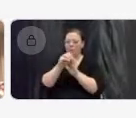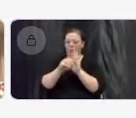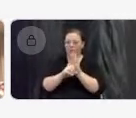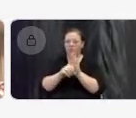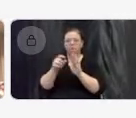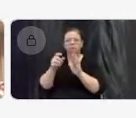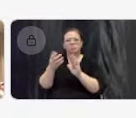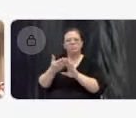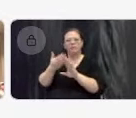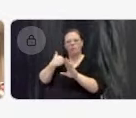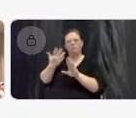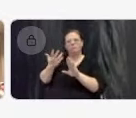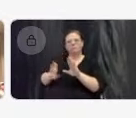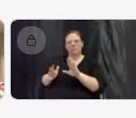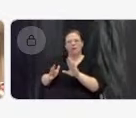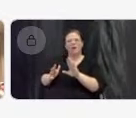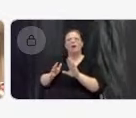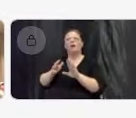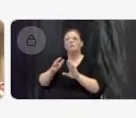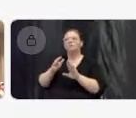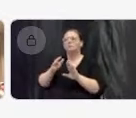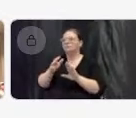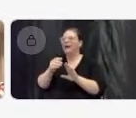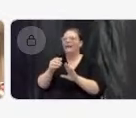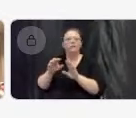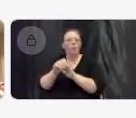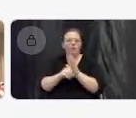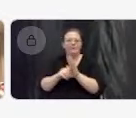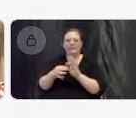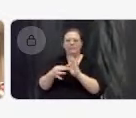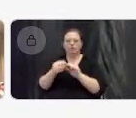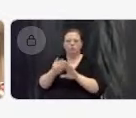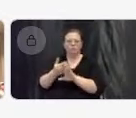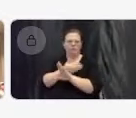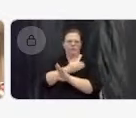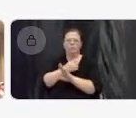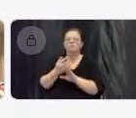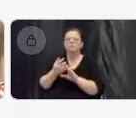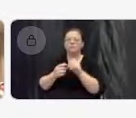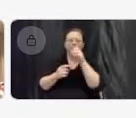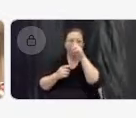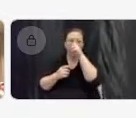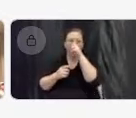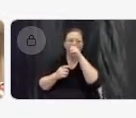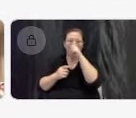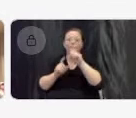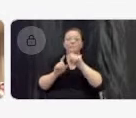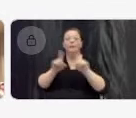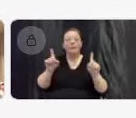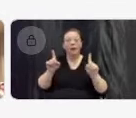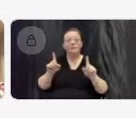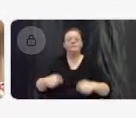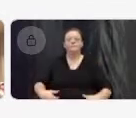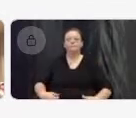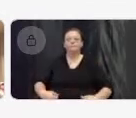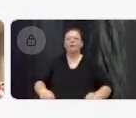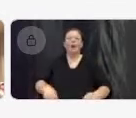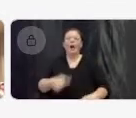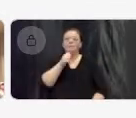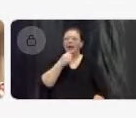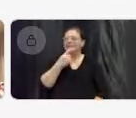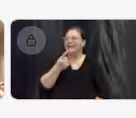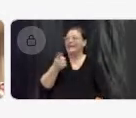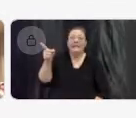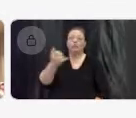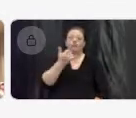done before, which is what they did in the ordinance I mentioned a minute ago. But that said, I'm not saying he's wrong that